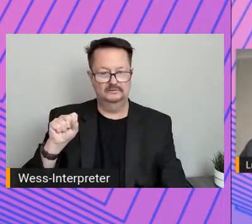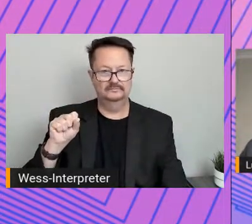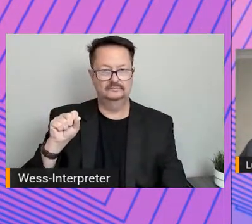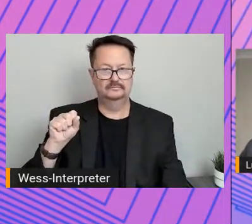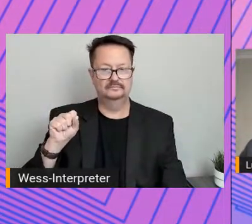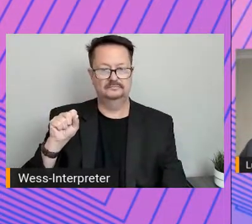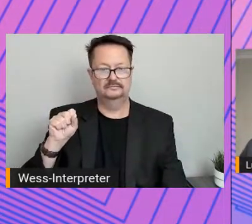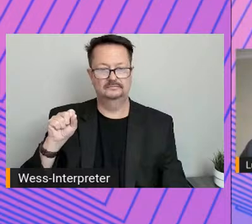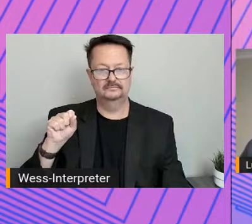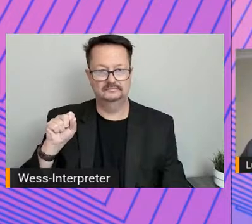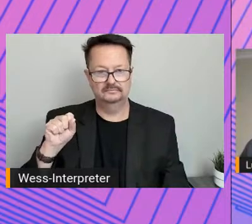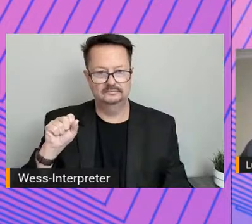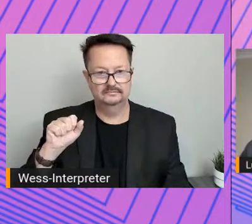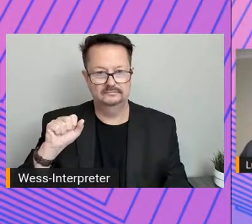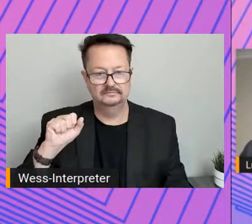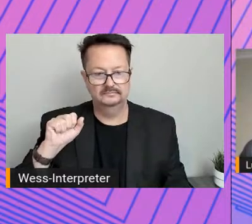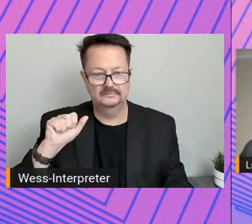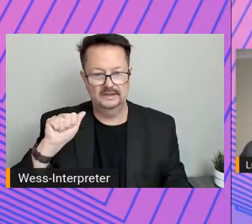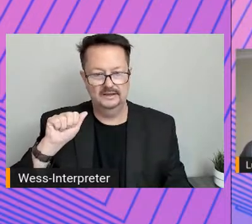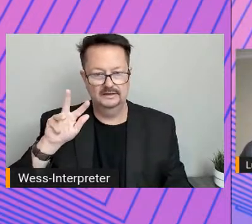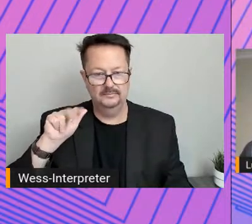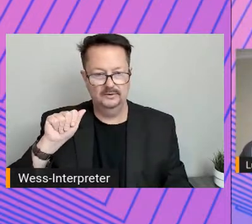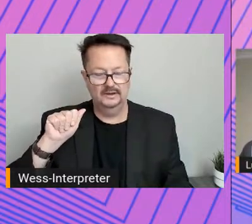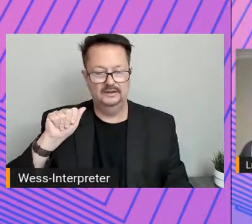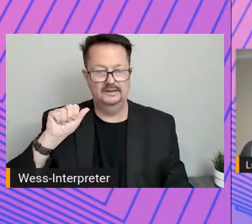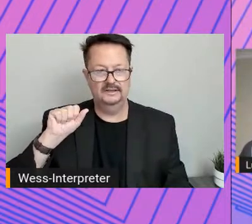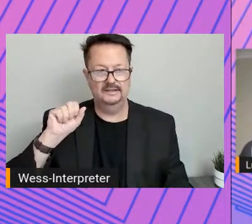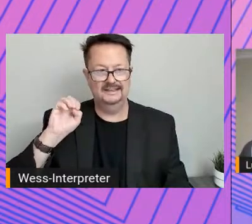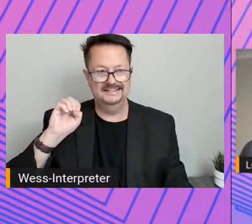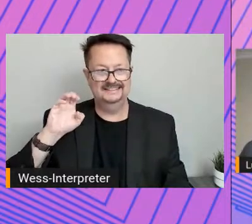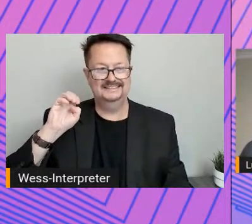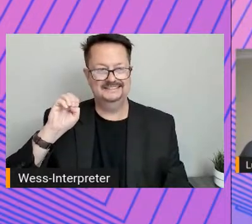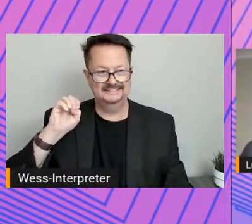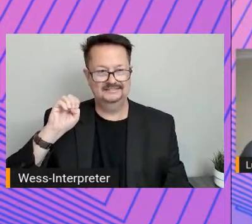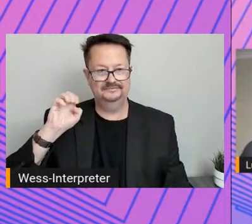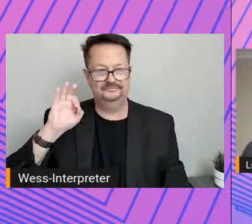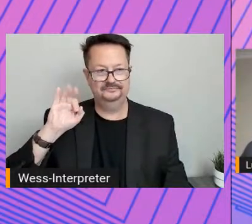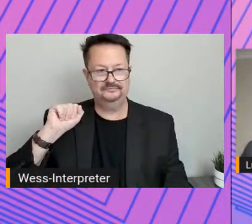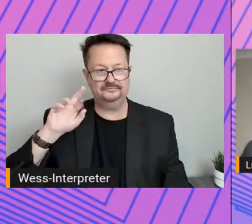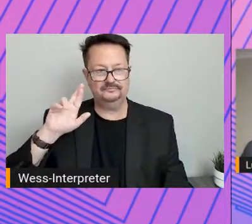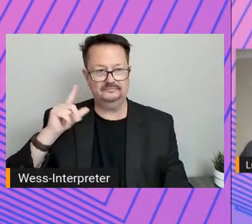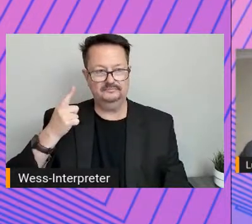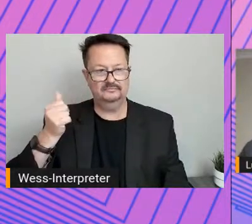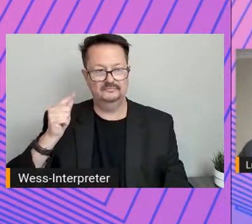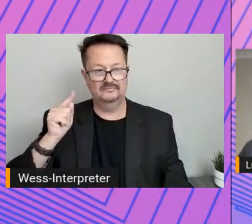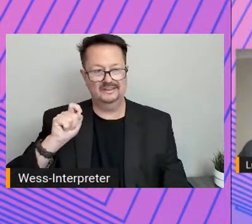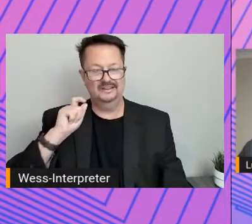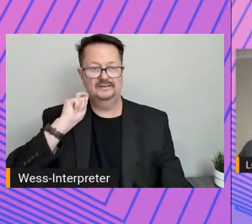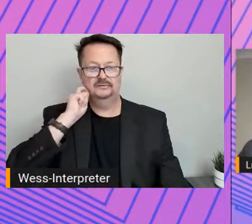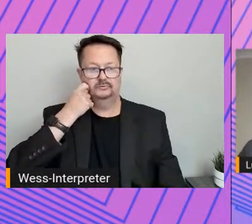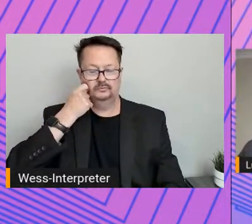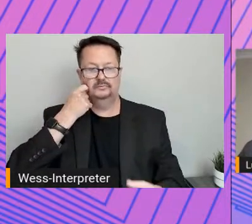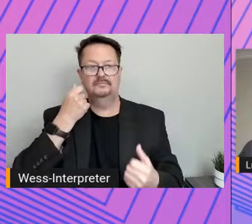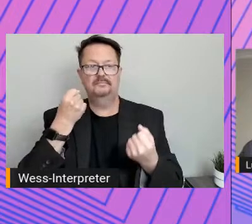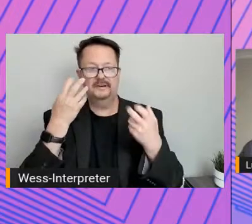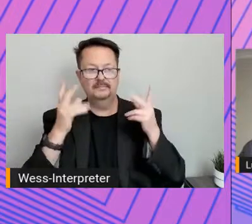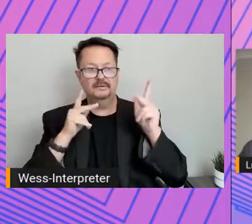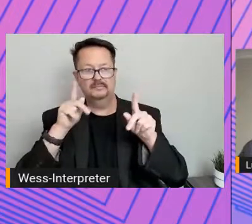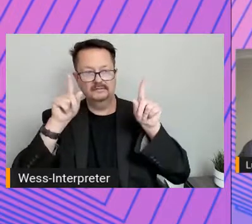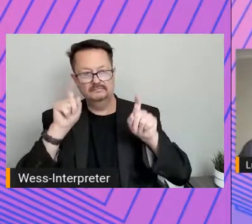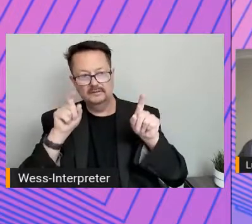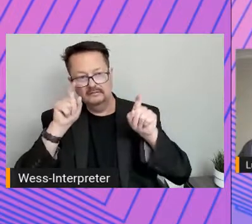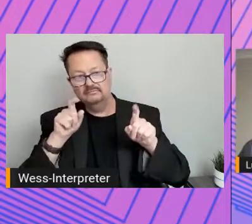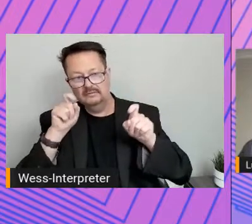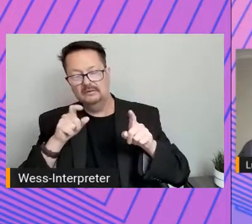VPC ECS Fargate. If you wanted to provision that and actually play around with it. So it's cool that a number of people have actually been able to test this out and use it.